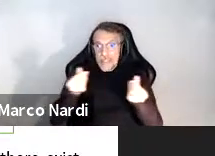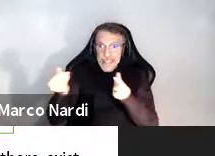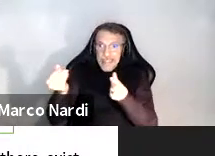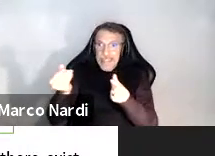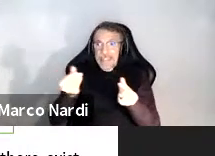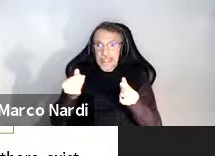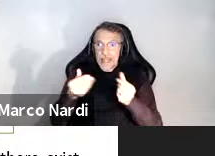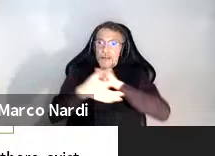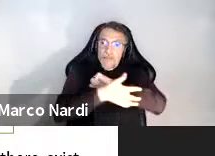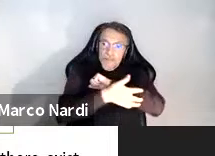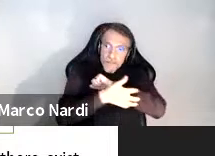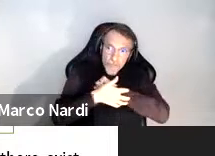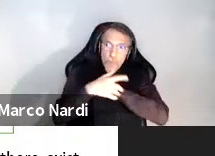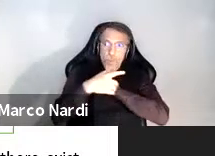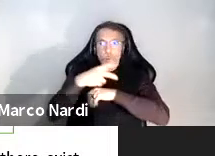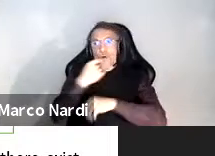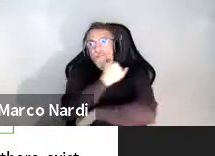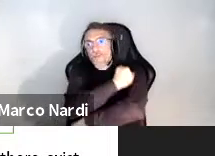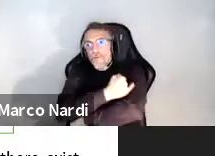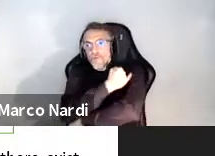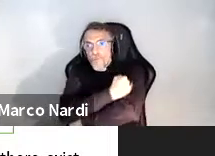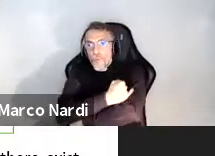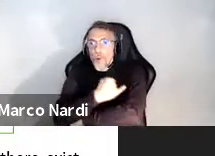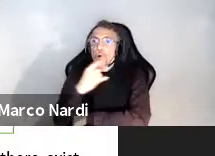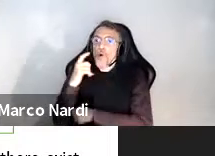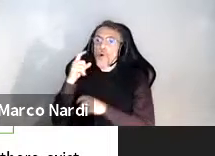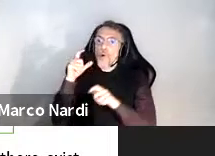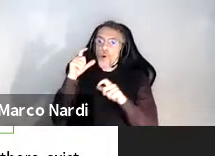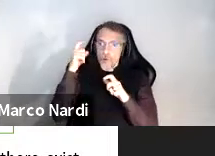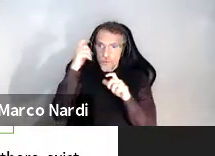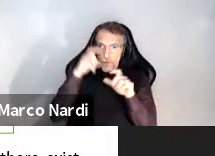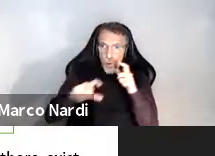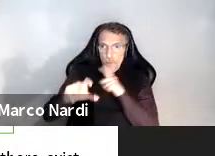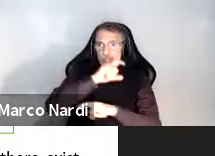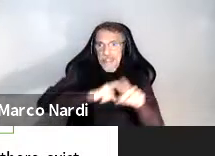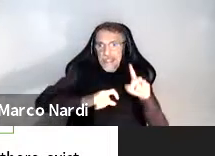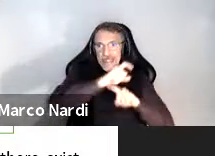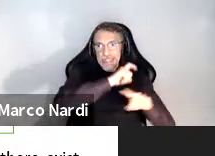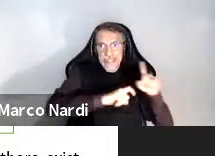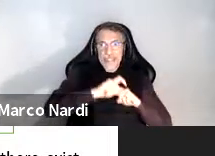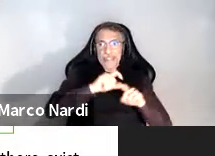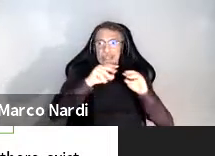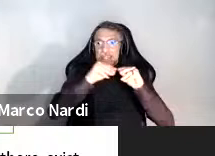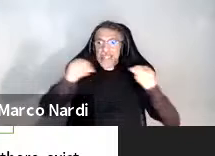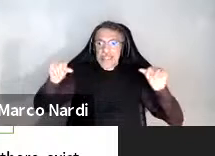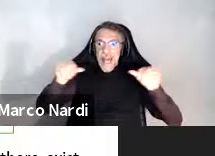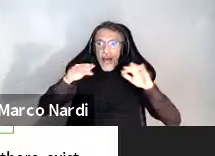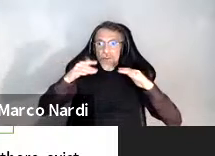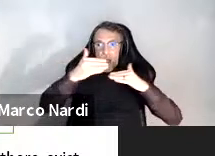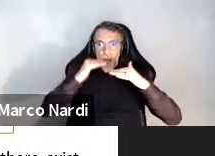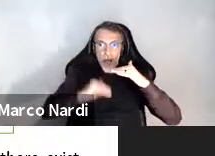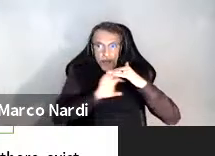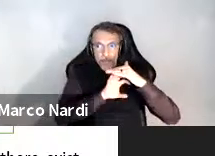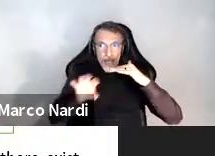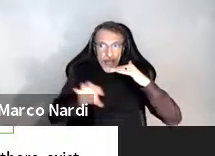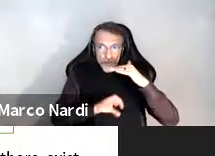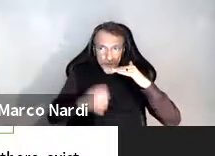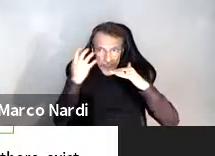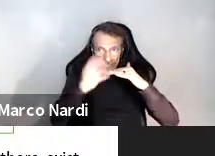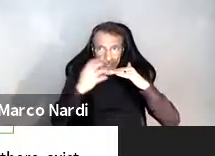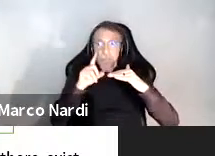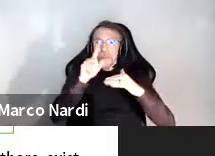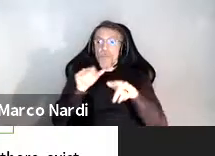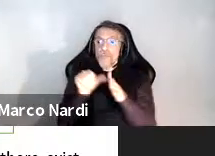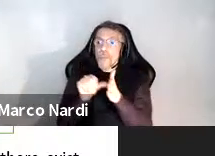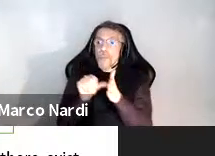poor and the vulnerable community in the sub-Saharan Africa. But the issue is that there is a confidence issue because